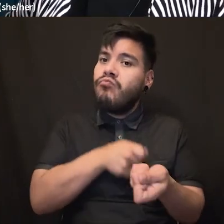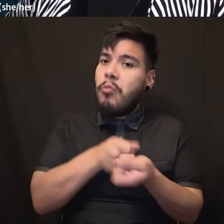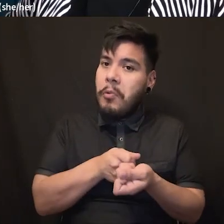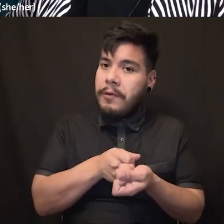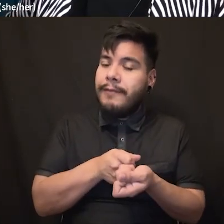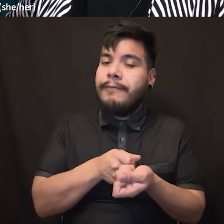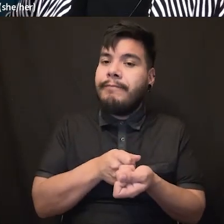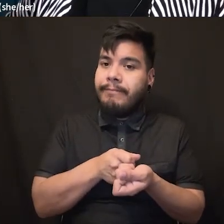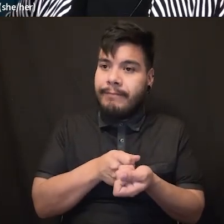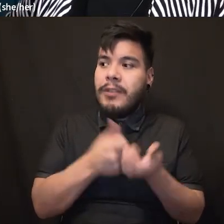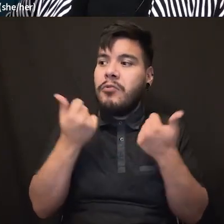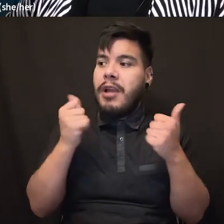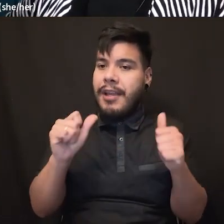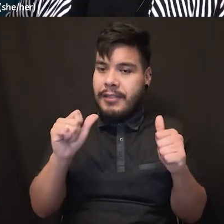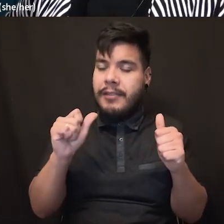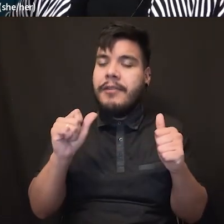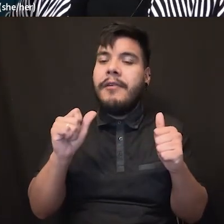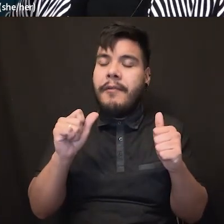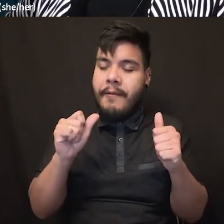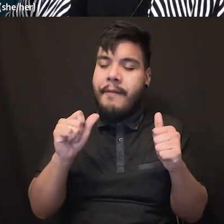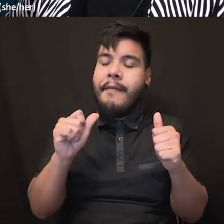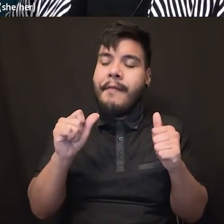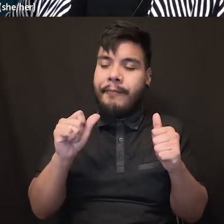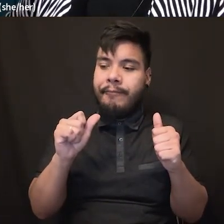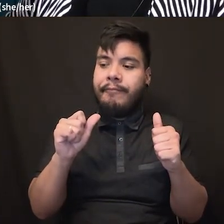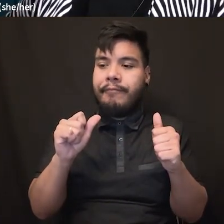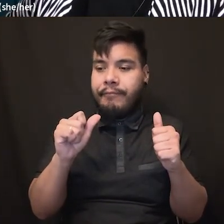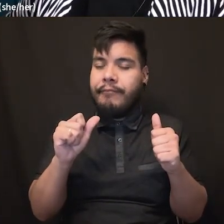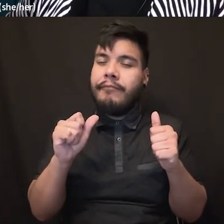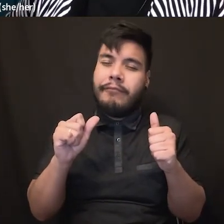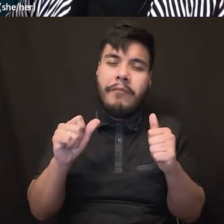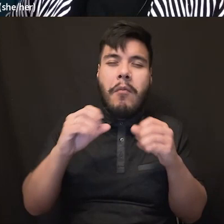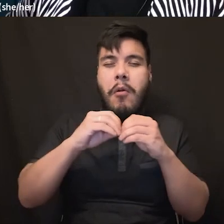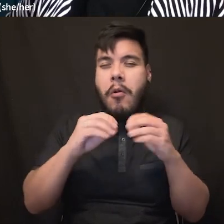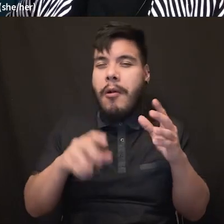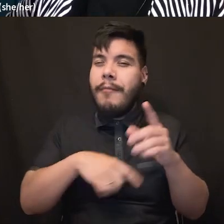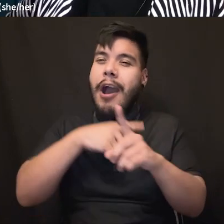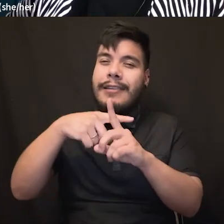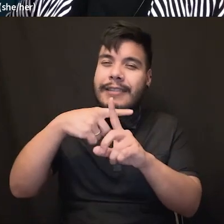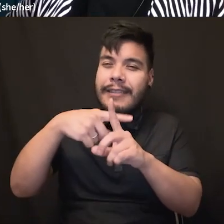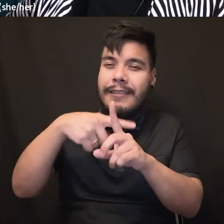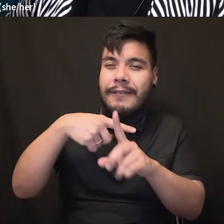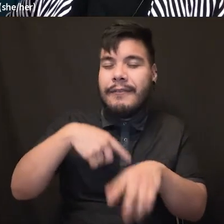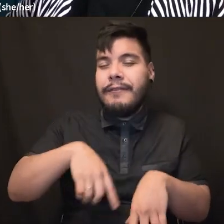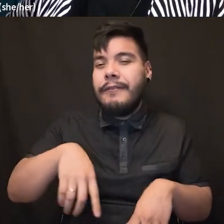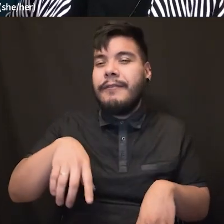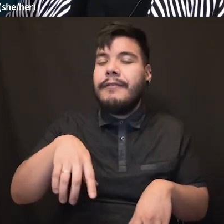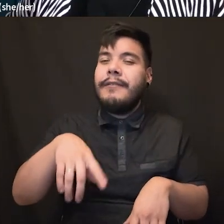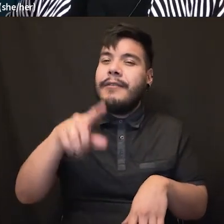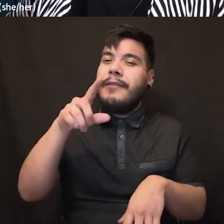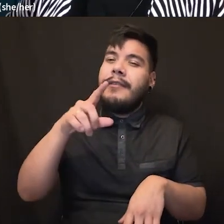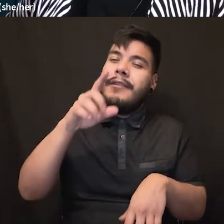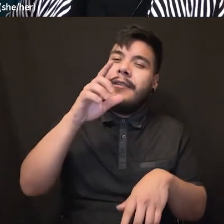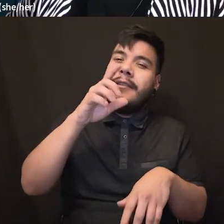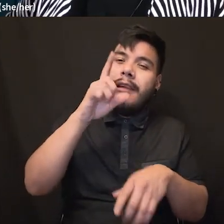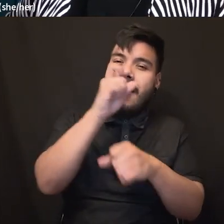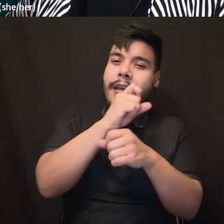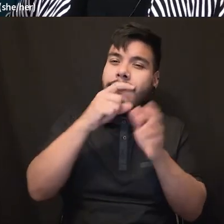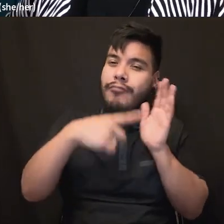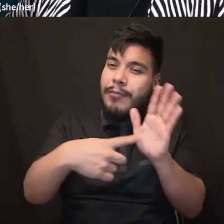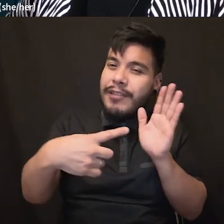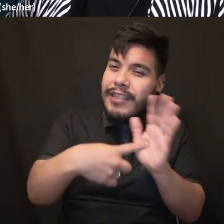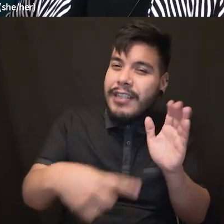of trying to find ways to have positive images and positive